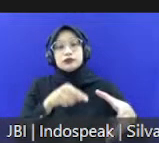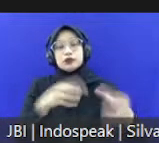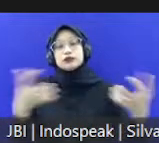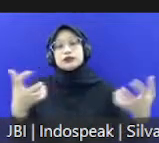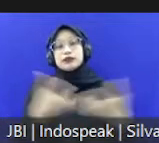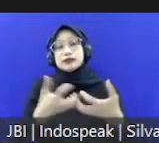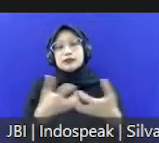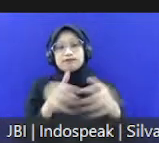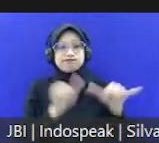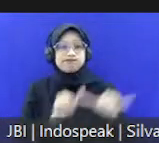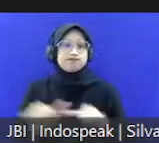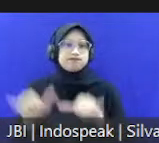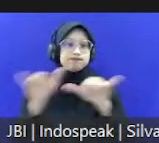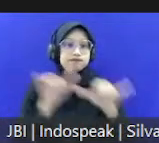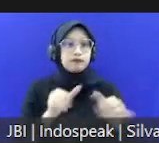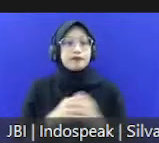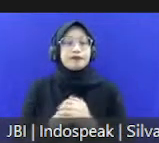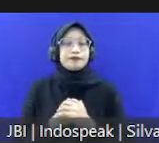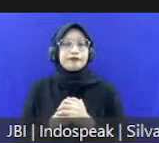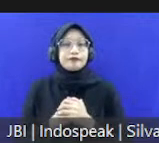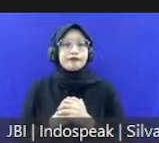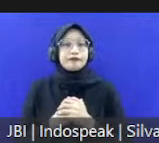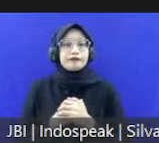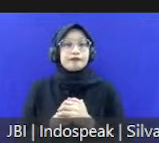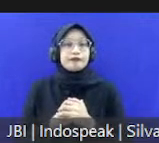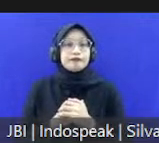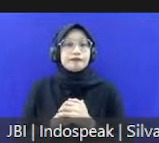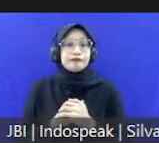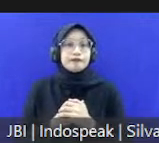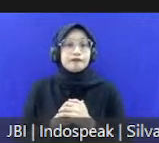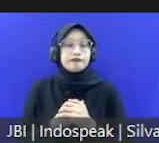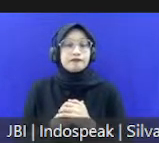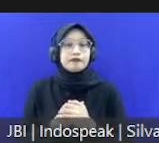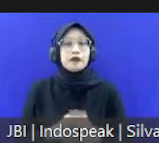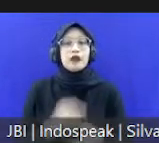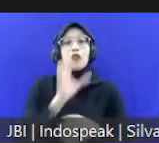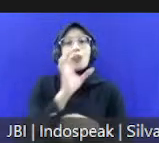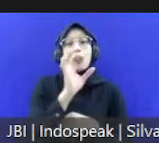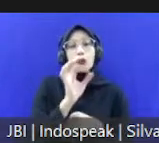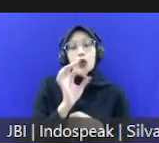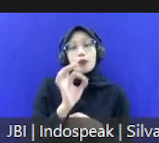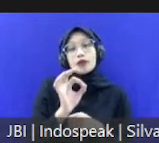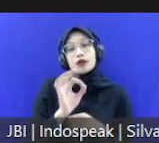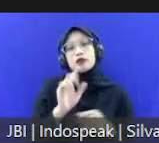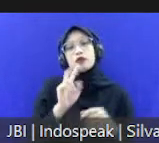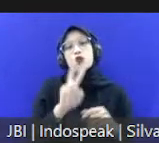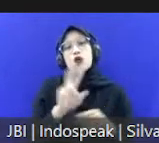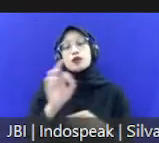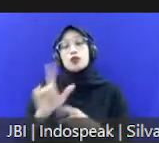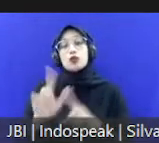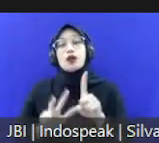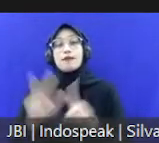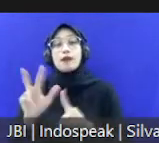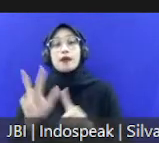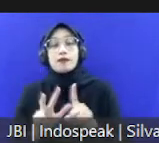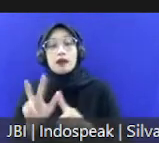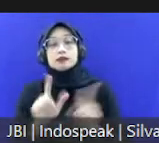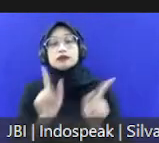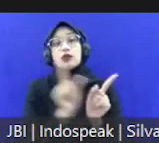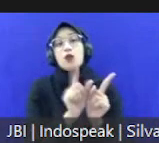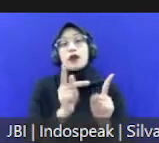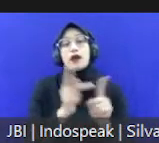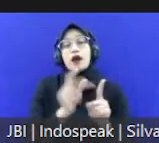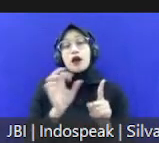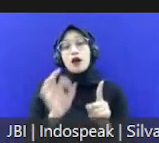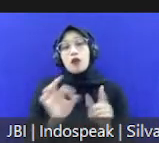In the Astana Declaration back in 2018, October of 2018, the WHO, along with